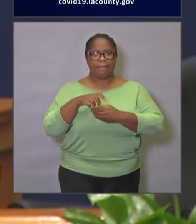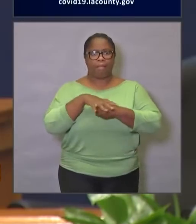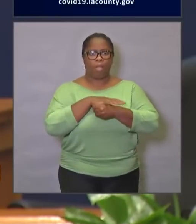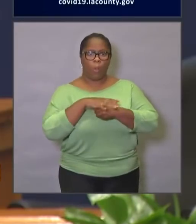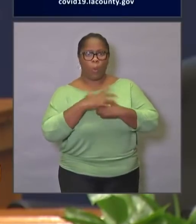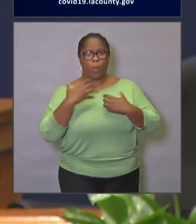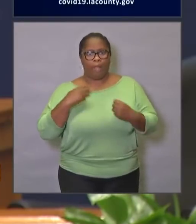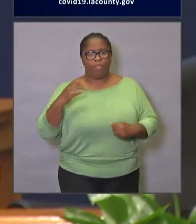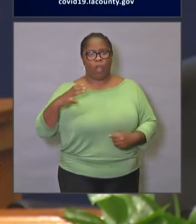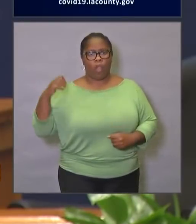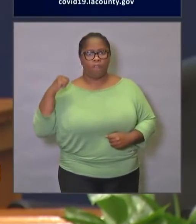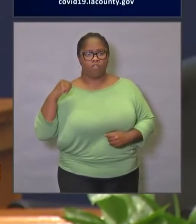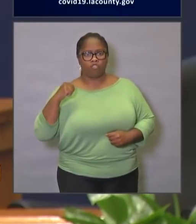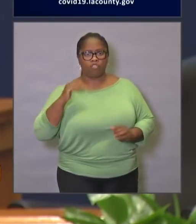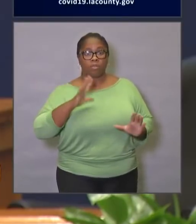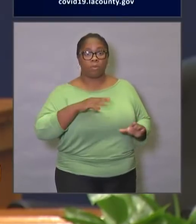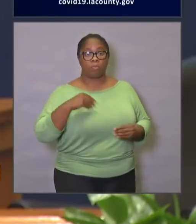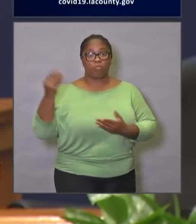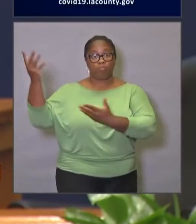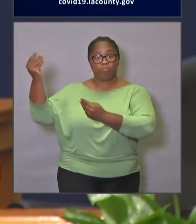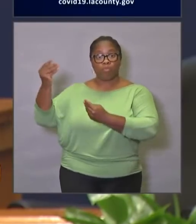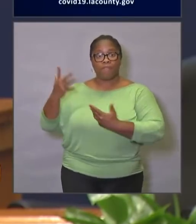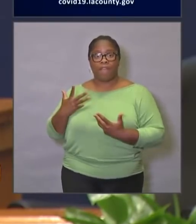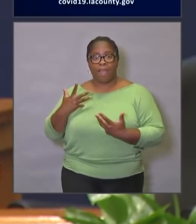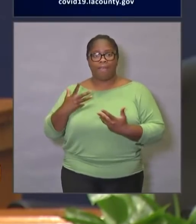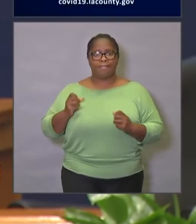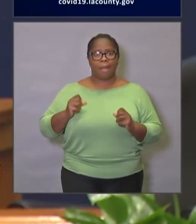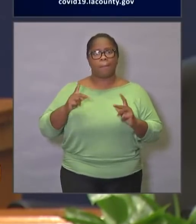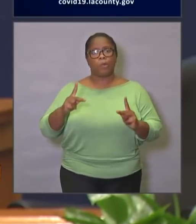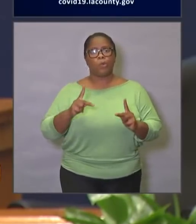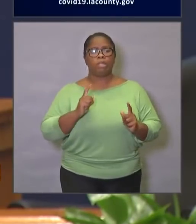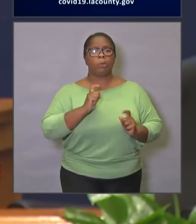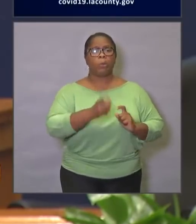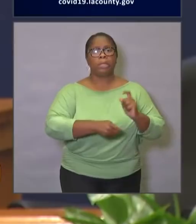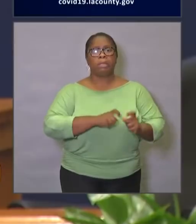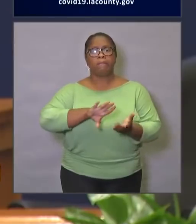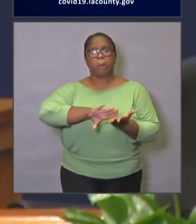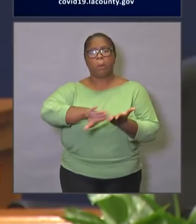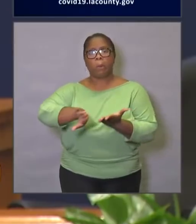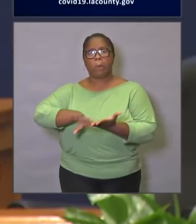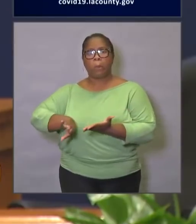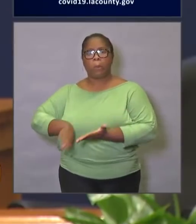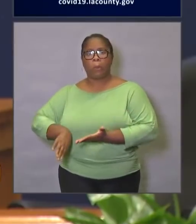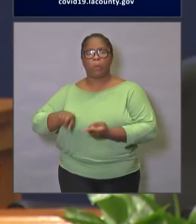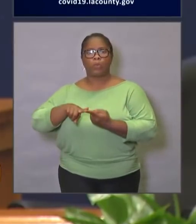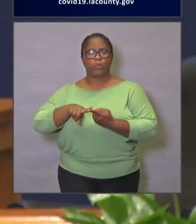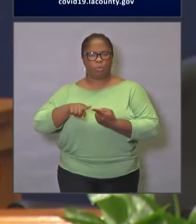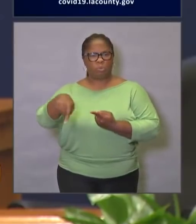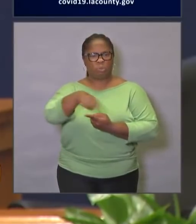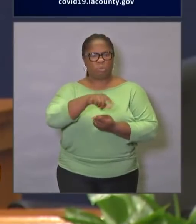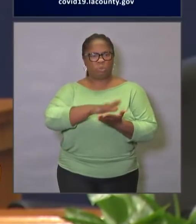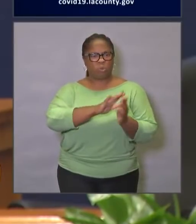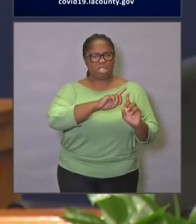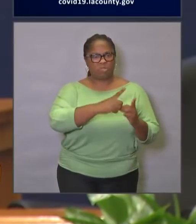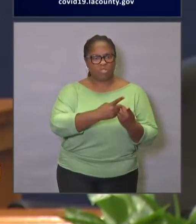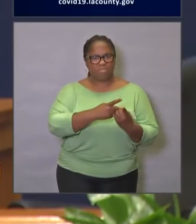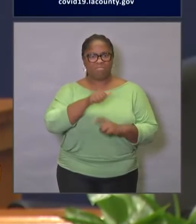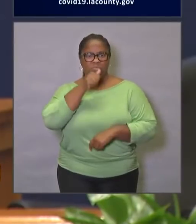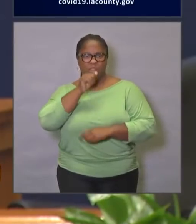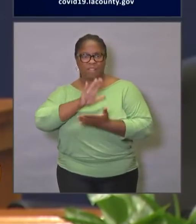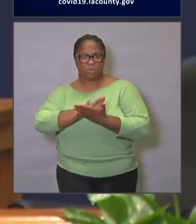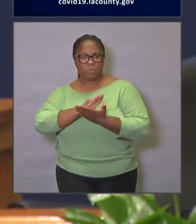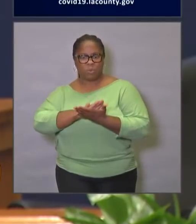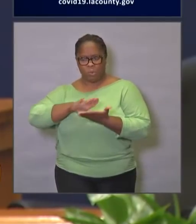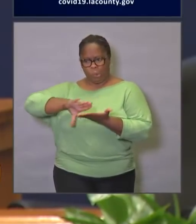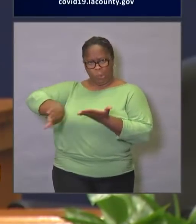the discretion to grant waivers to school districts and private schools that would permit schools to reopen